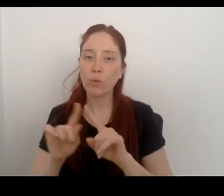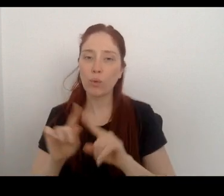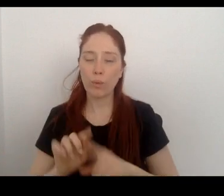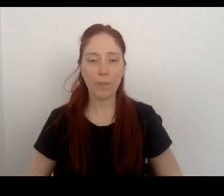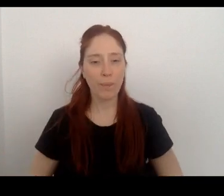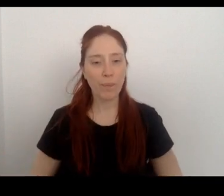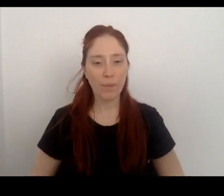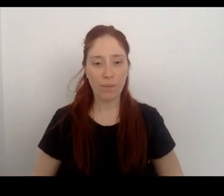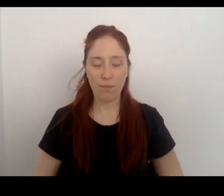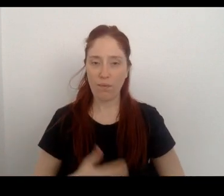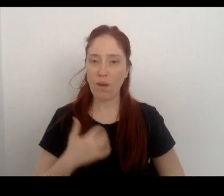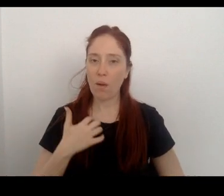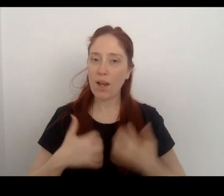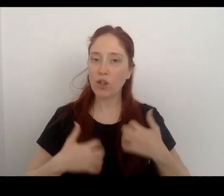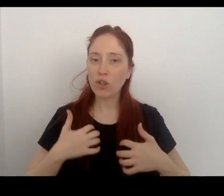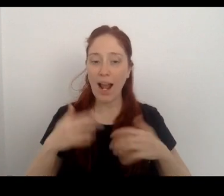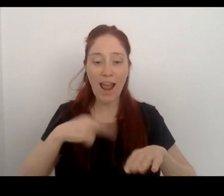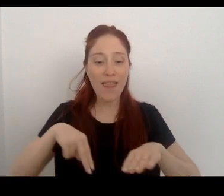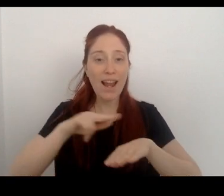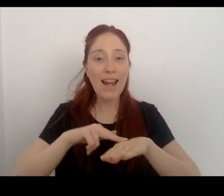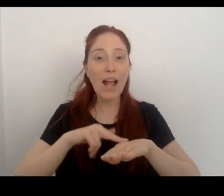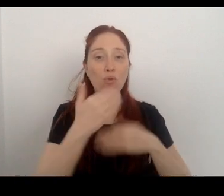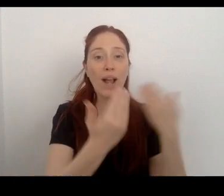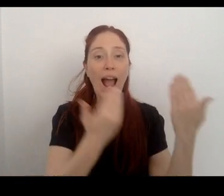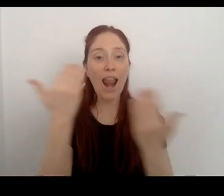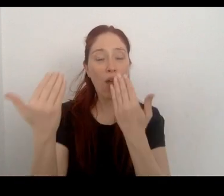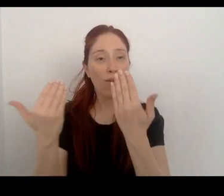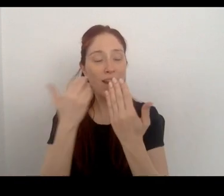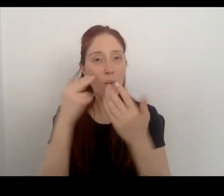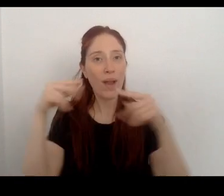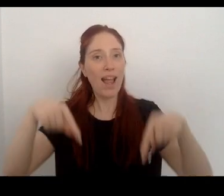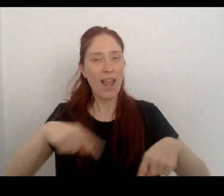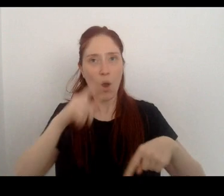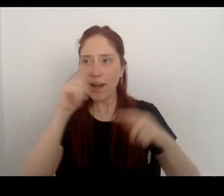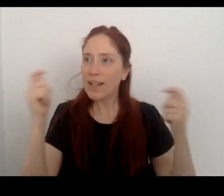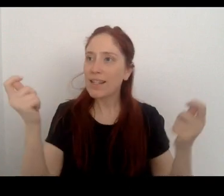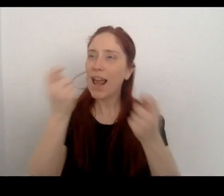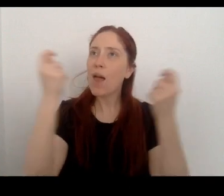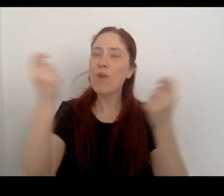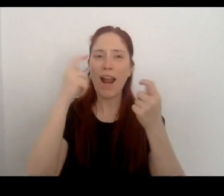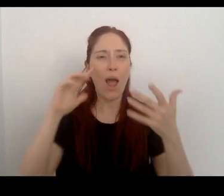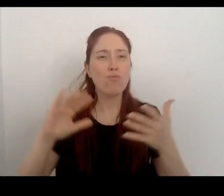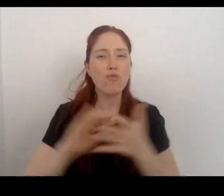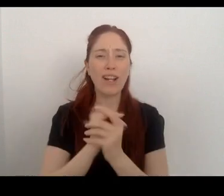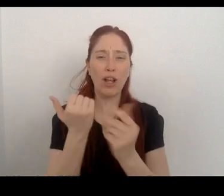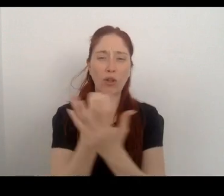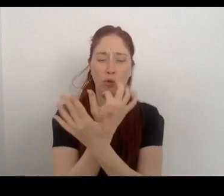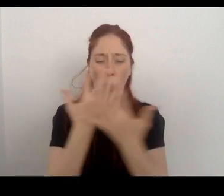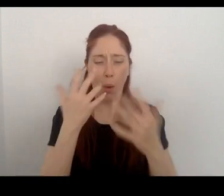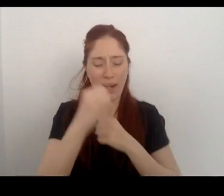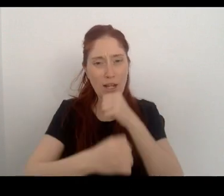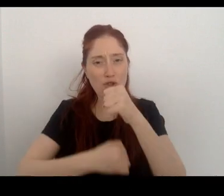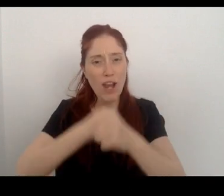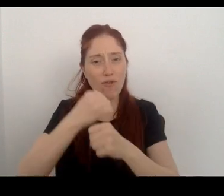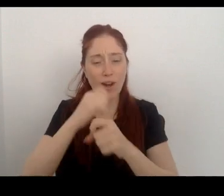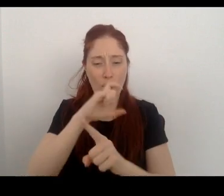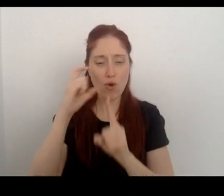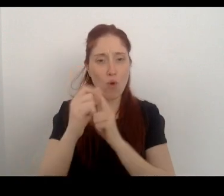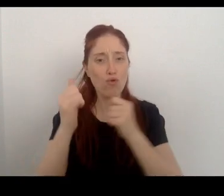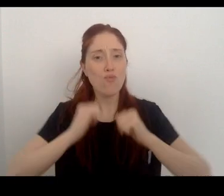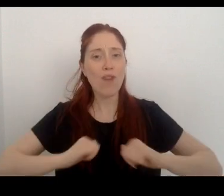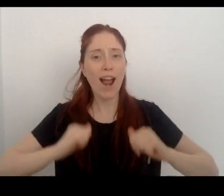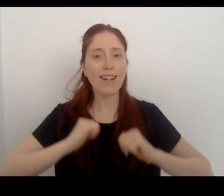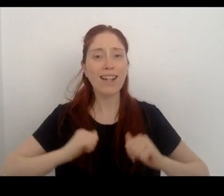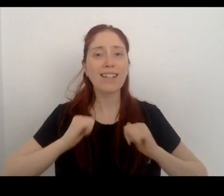to appreciate and to celebrate countless generations of cultural practice and artistic innovation through the diverse work of First